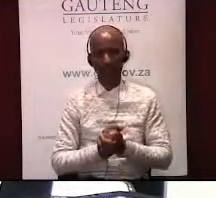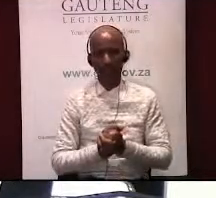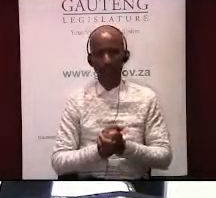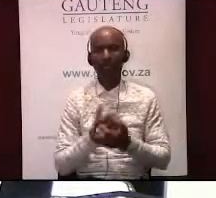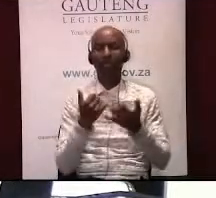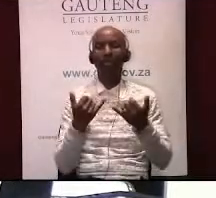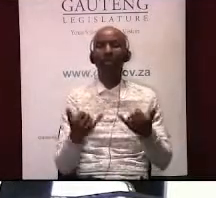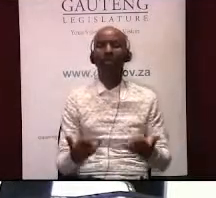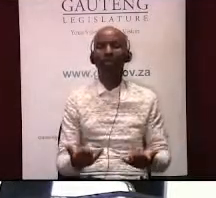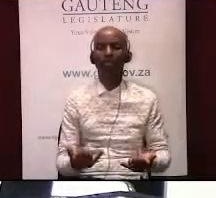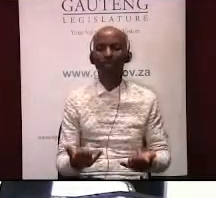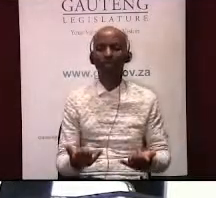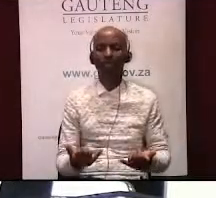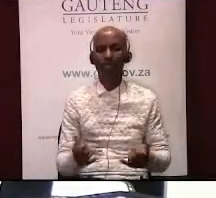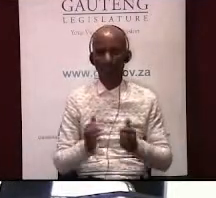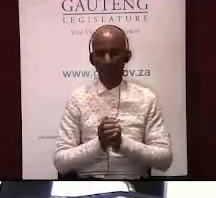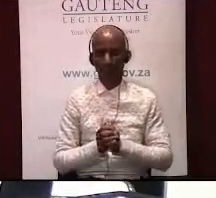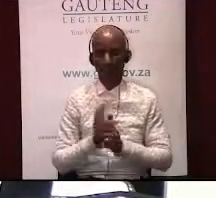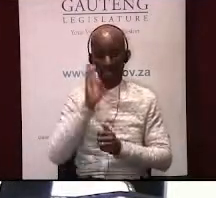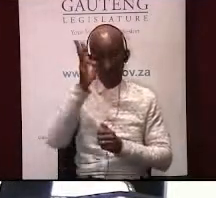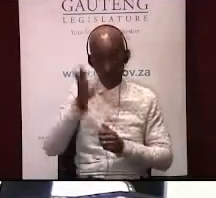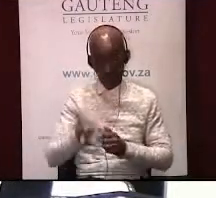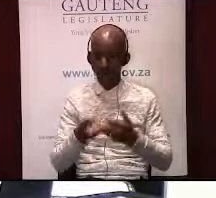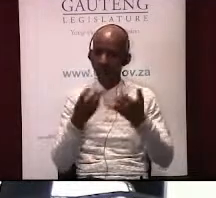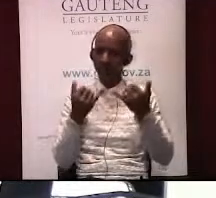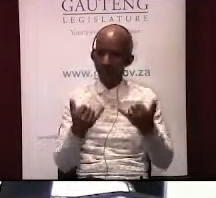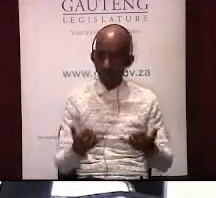So I will then